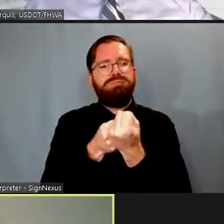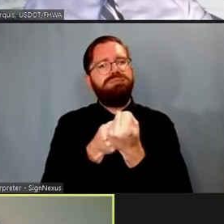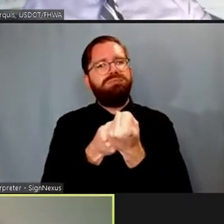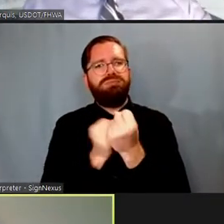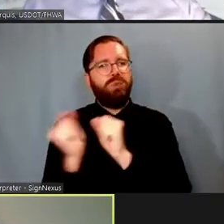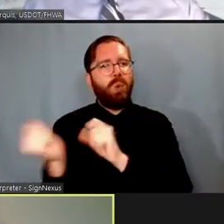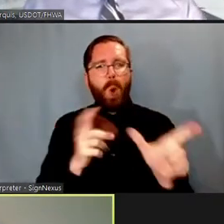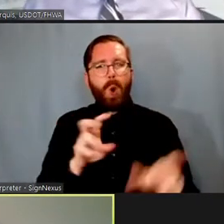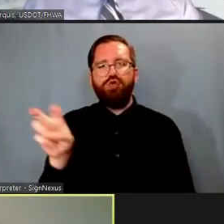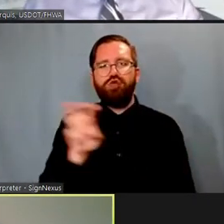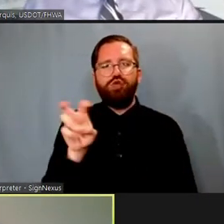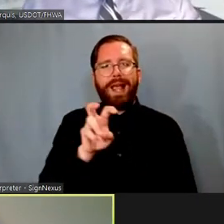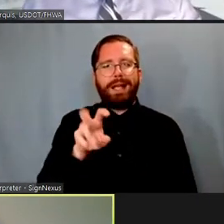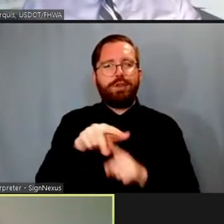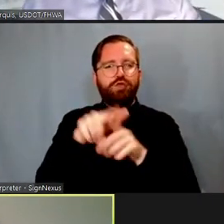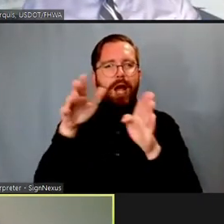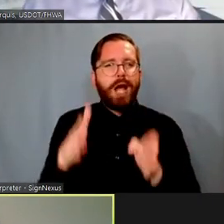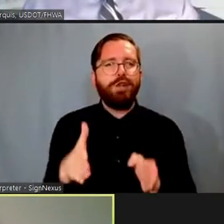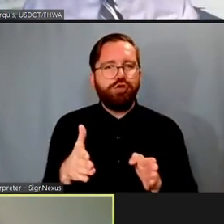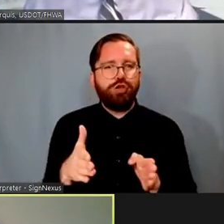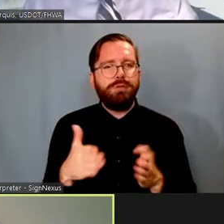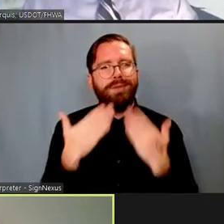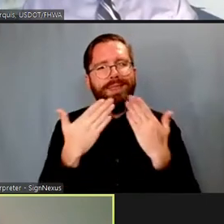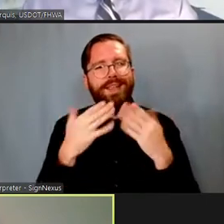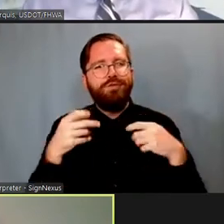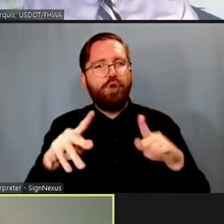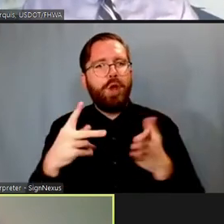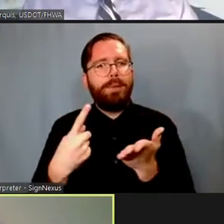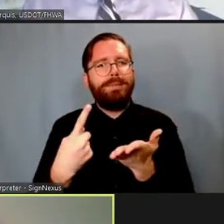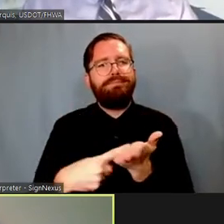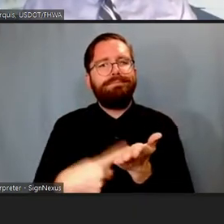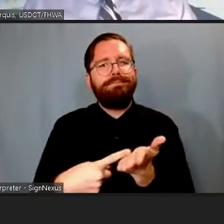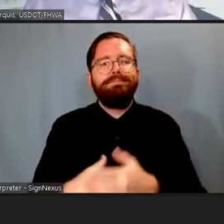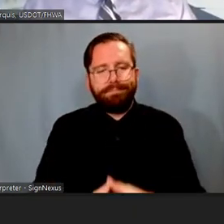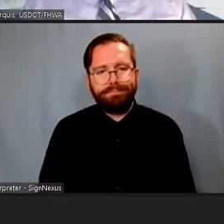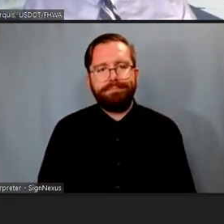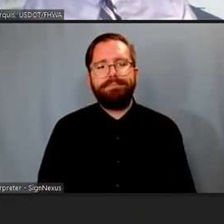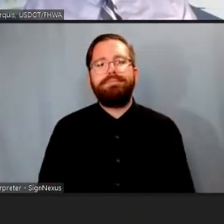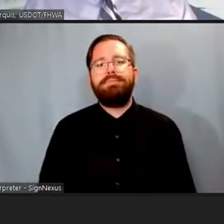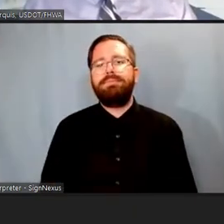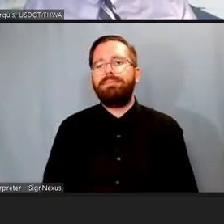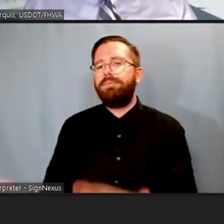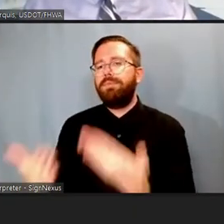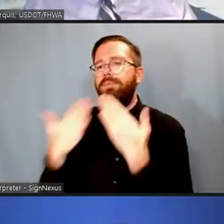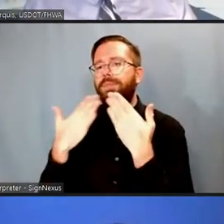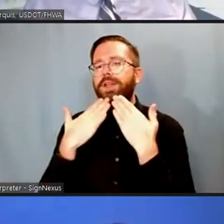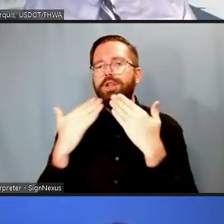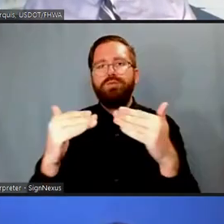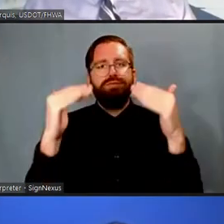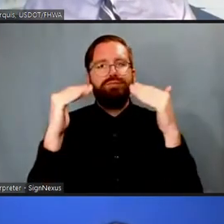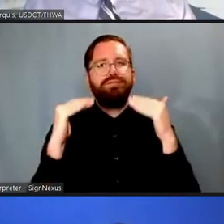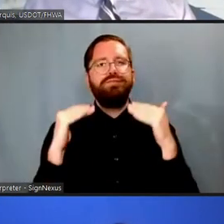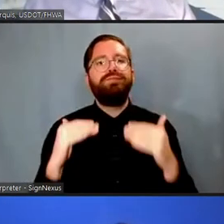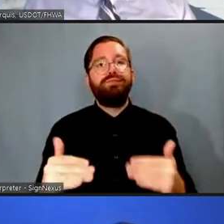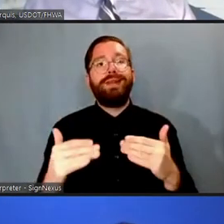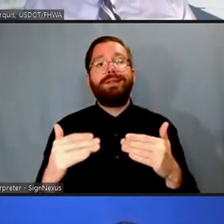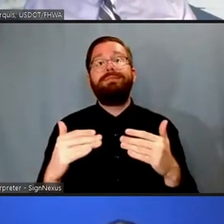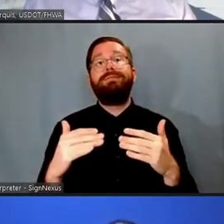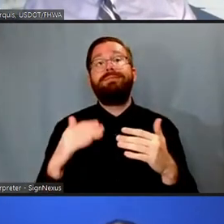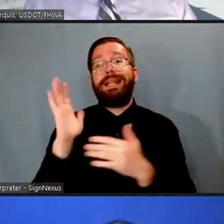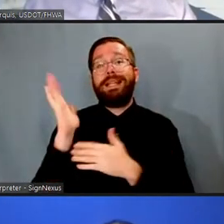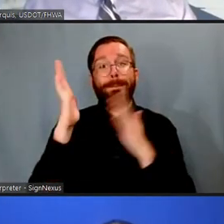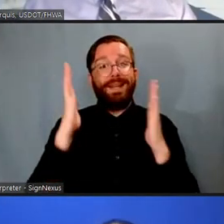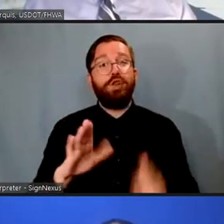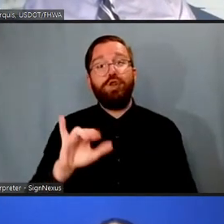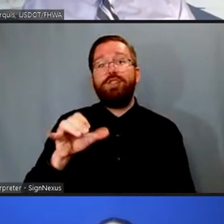to our surrounding community thank you for the opportunity to comment thank you our next speaker